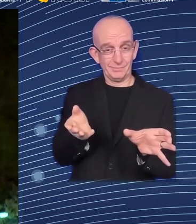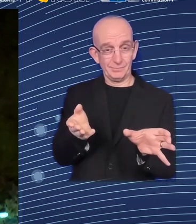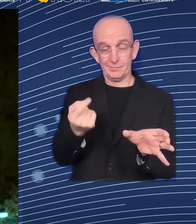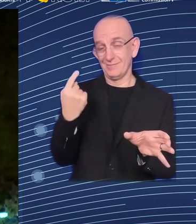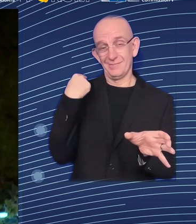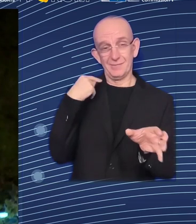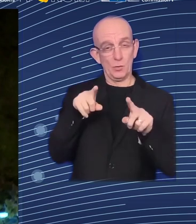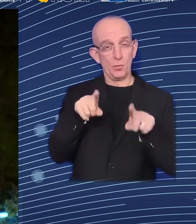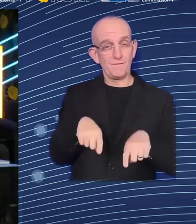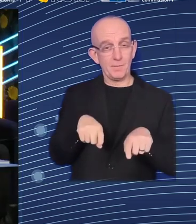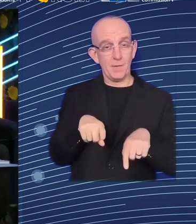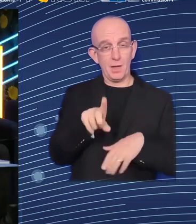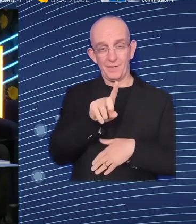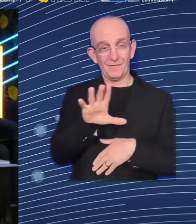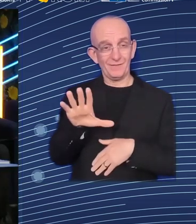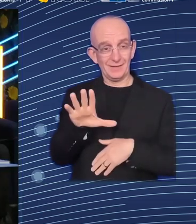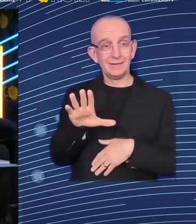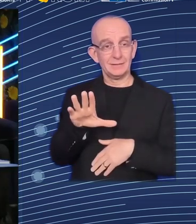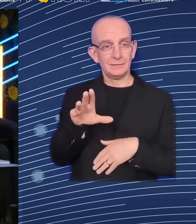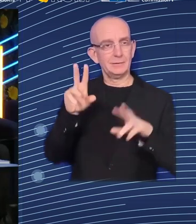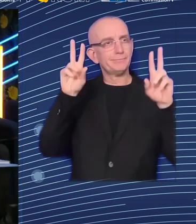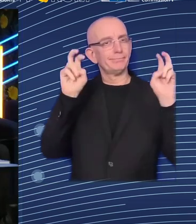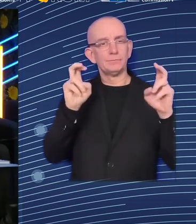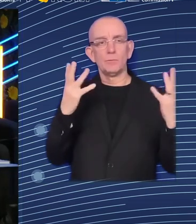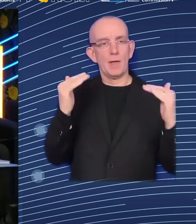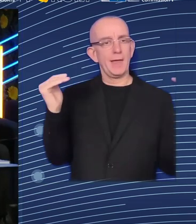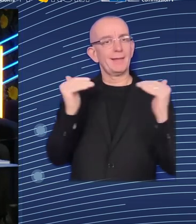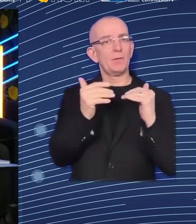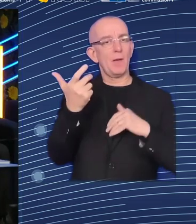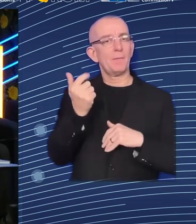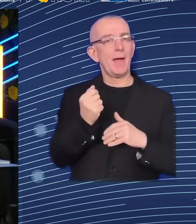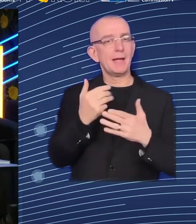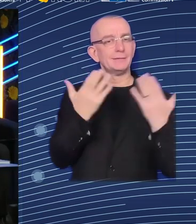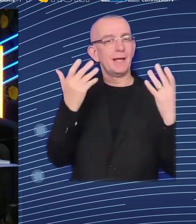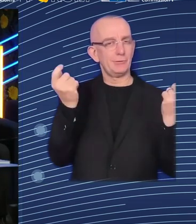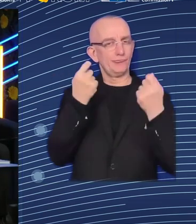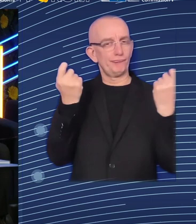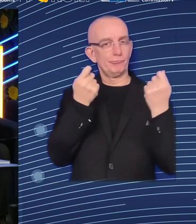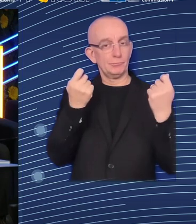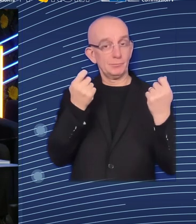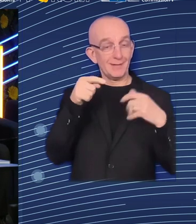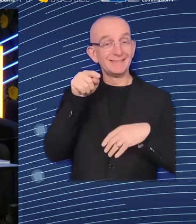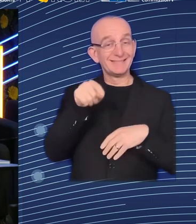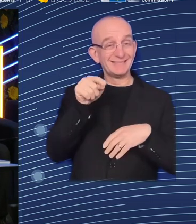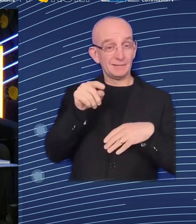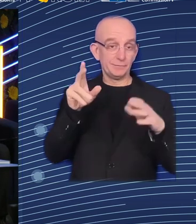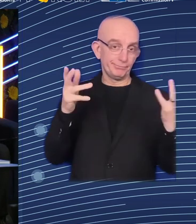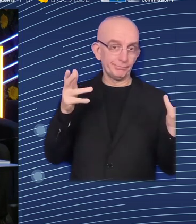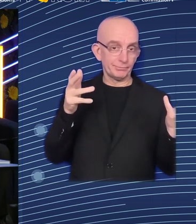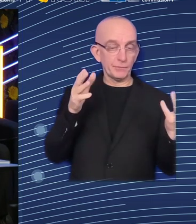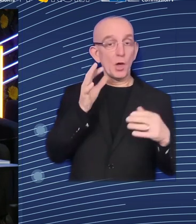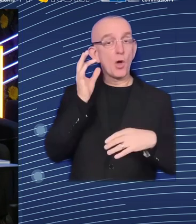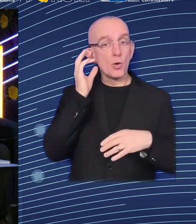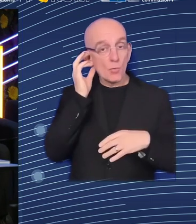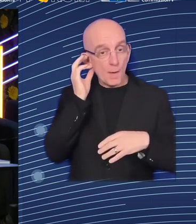12.7% gender pay gap. What we also need to look at, and that has to do very much with working conditions, is working